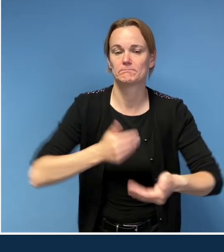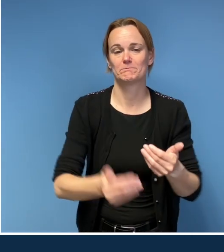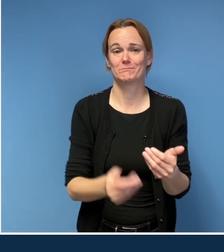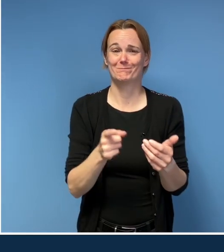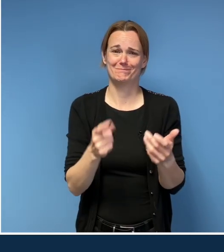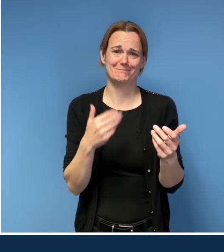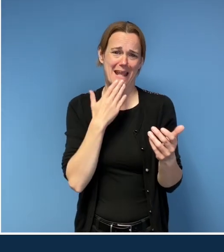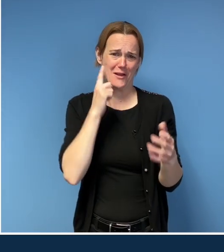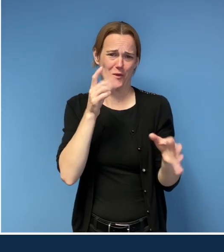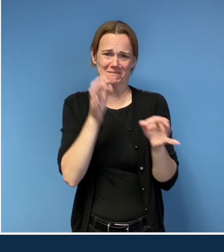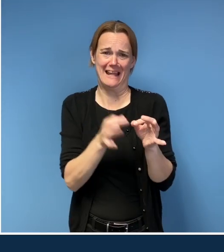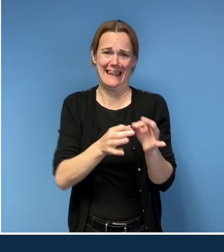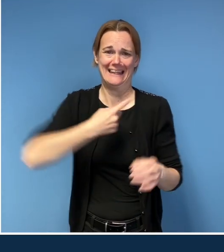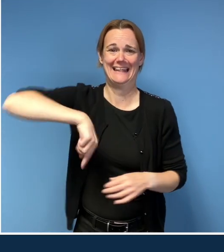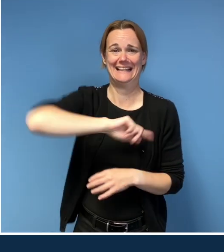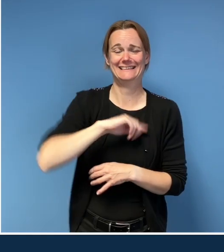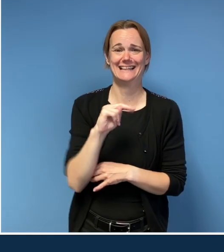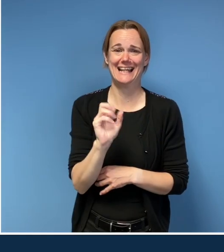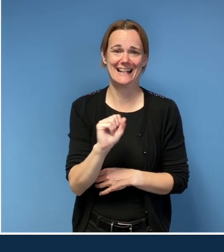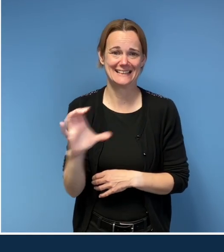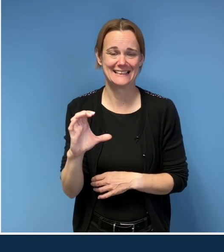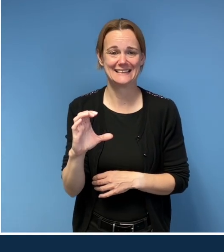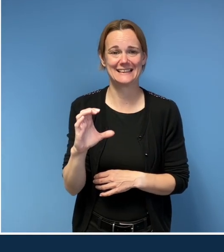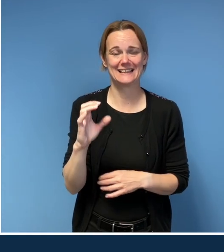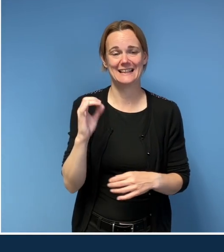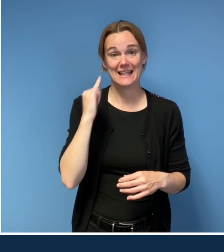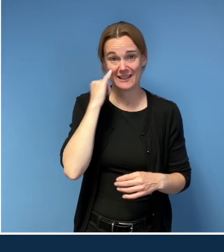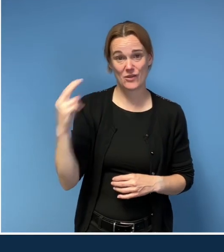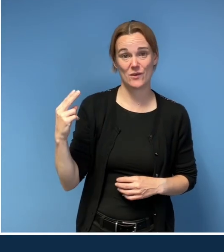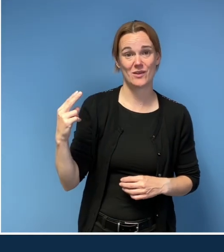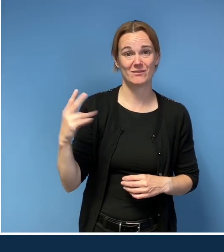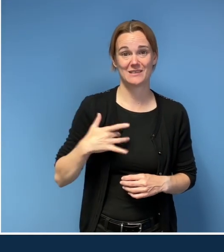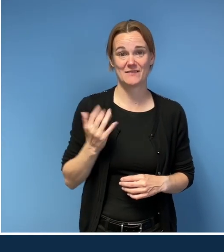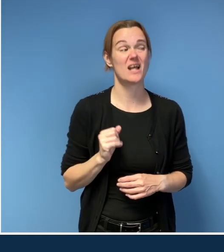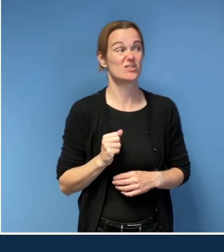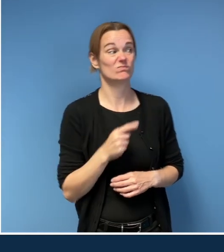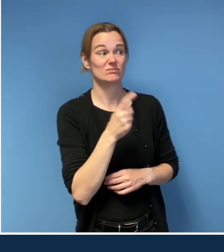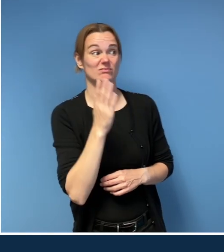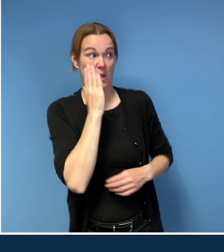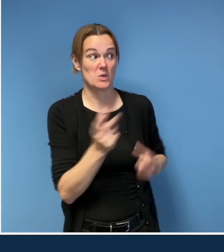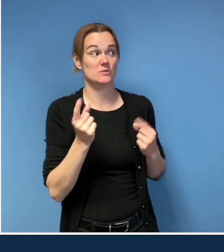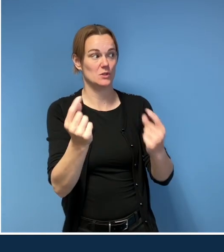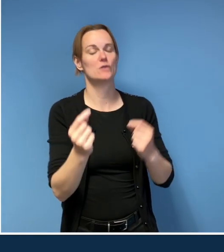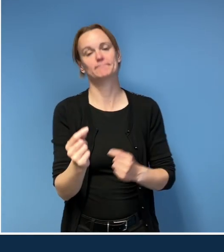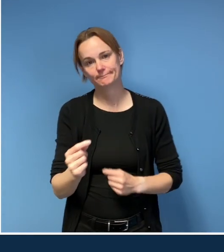maintain in the college, because I know for me, you believing that we have a genuine will to continue to do better is really important.